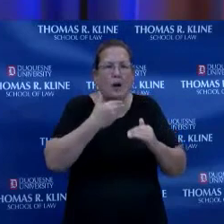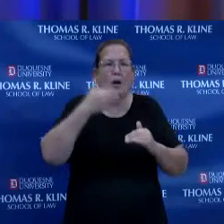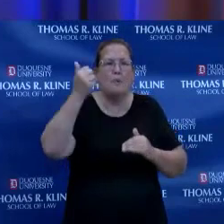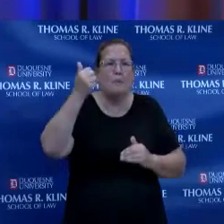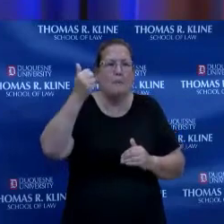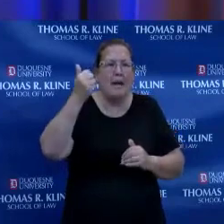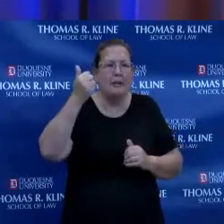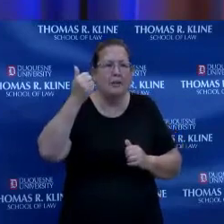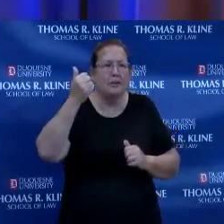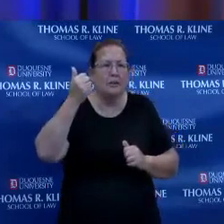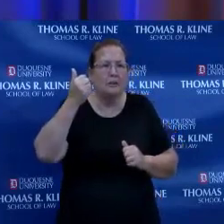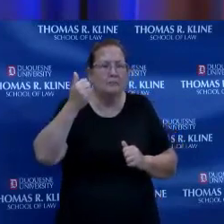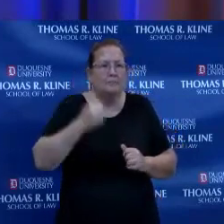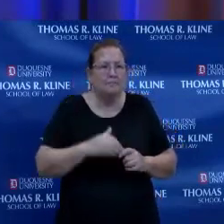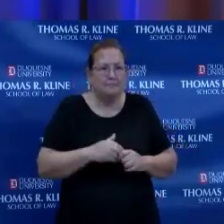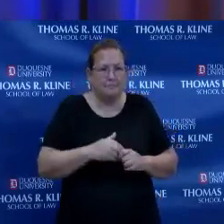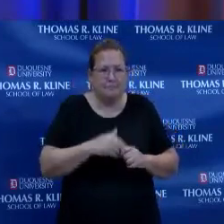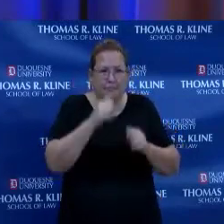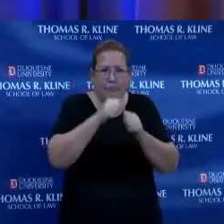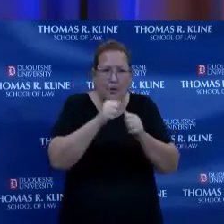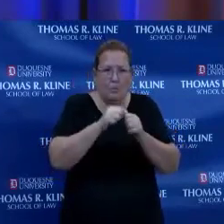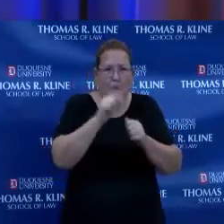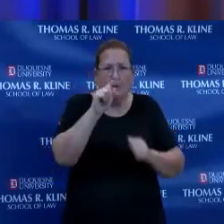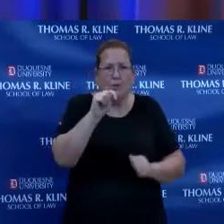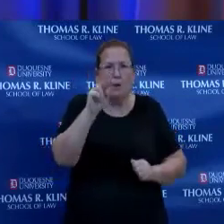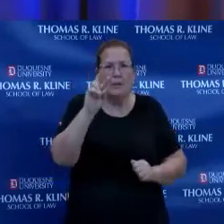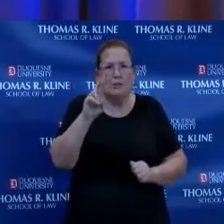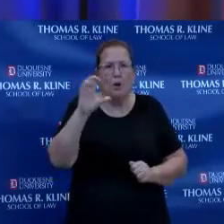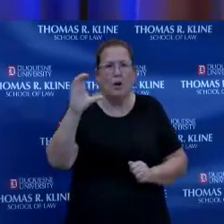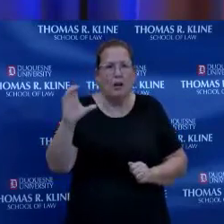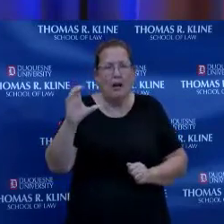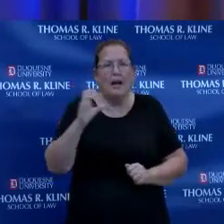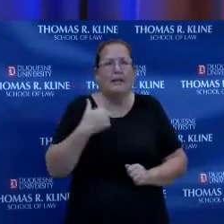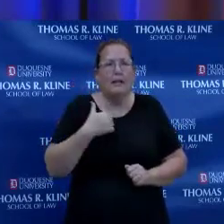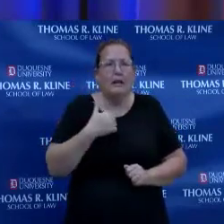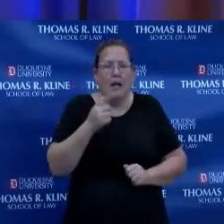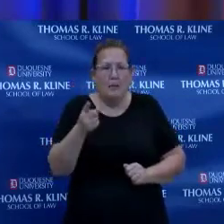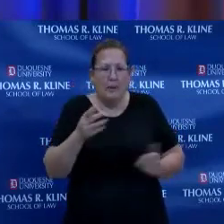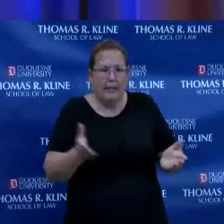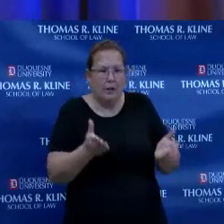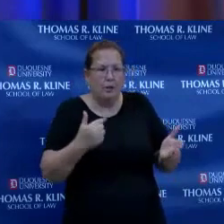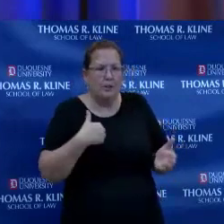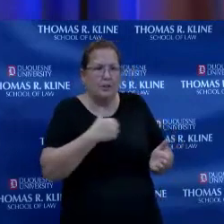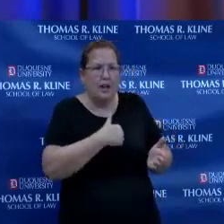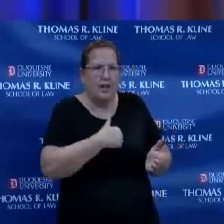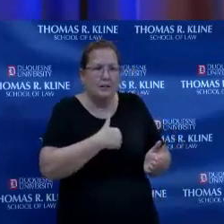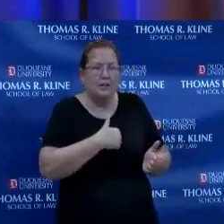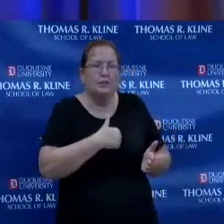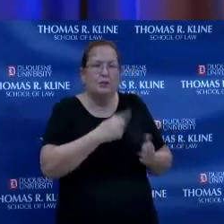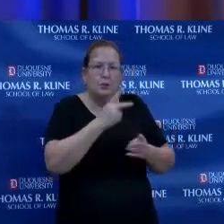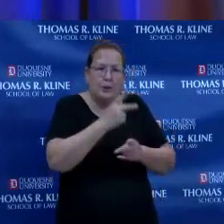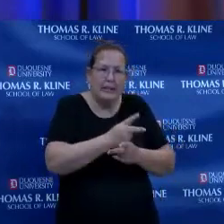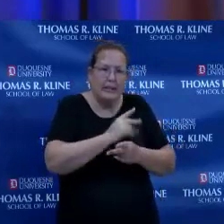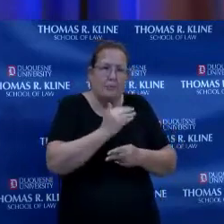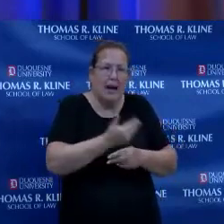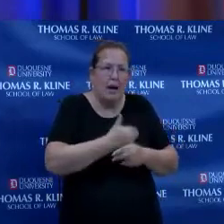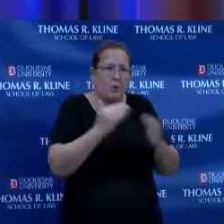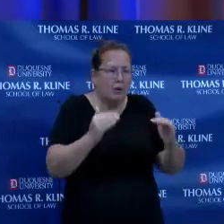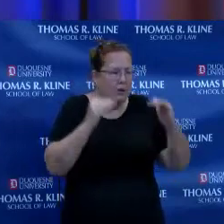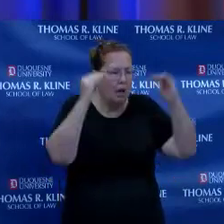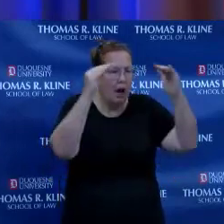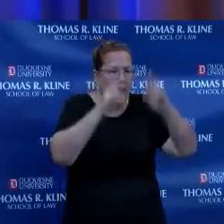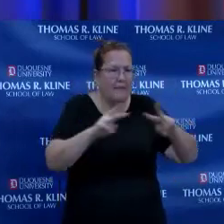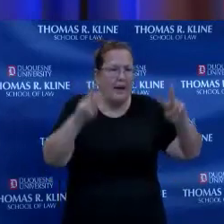by our namesake, Thomas R. Kline, to uphold each of these values, to serve our profession with integrity